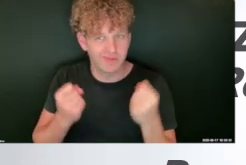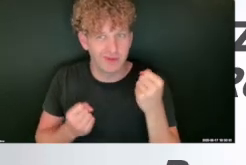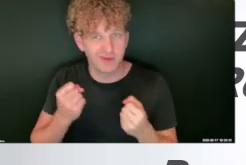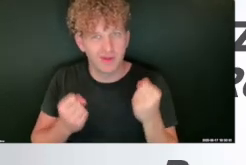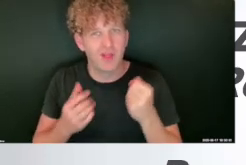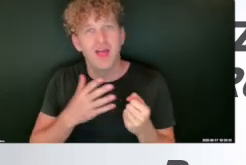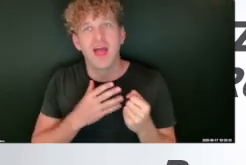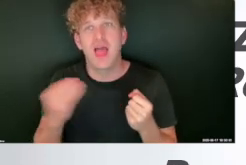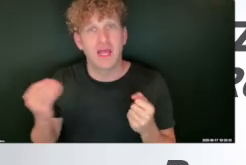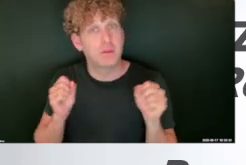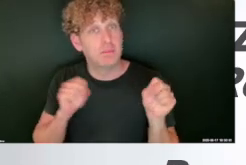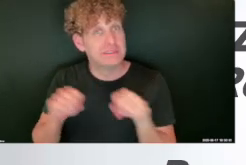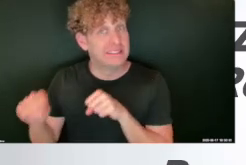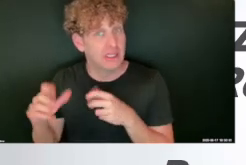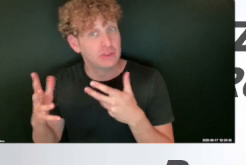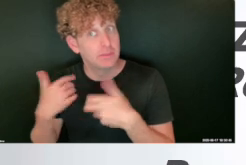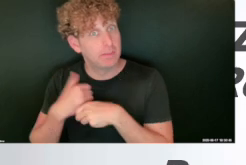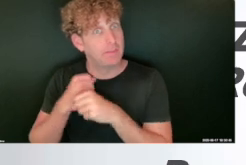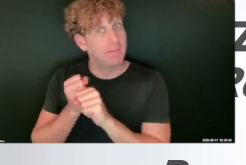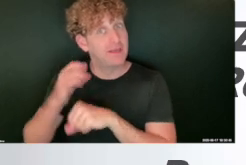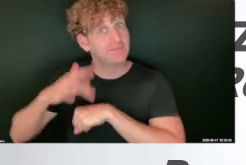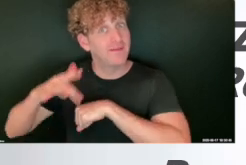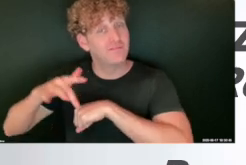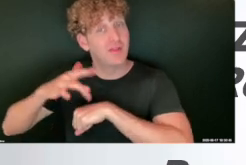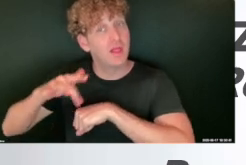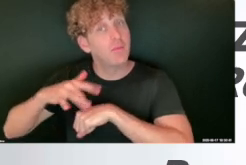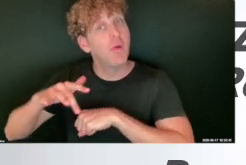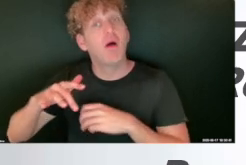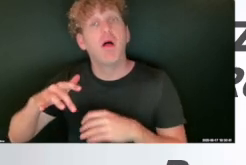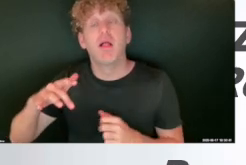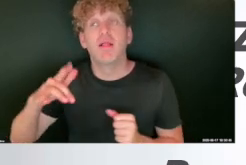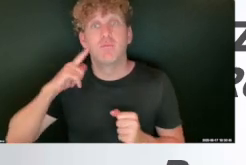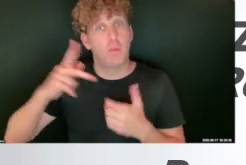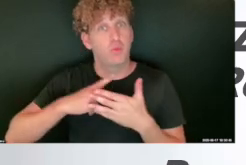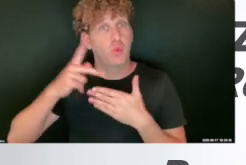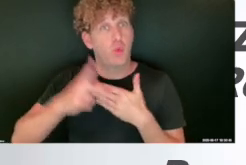Recycling components that are no longer suitable for